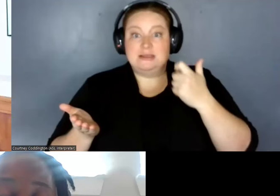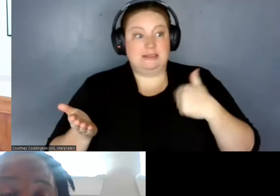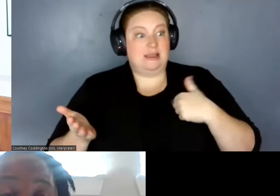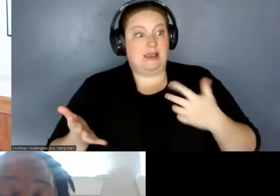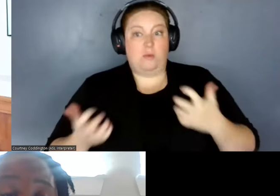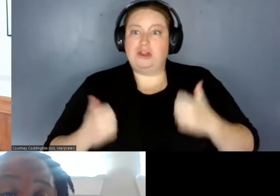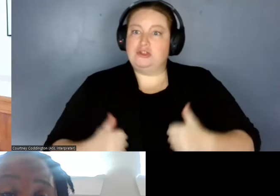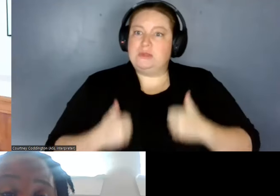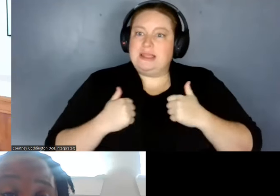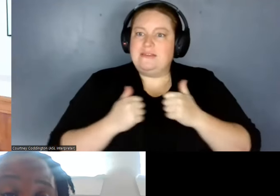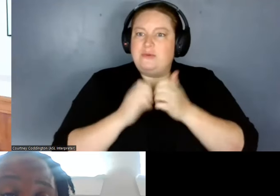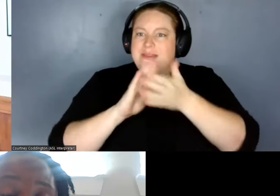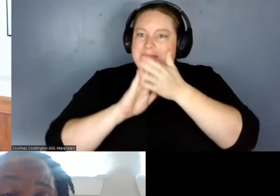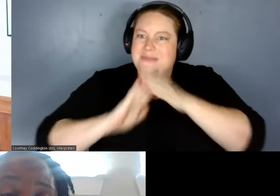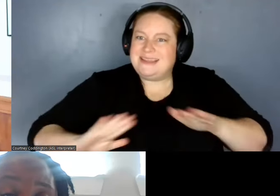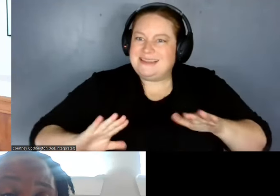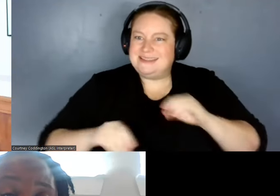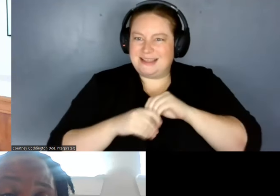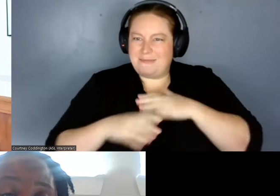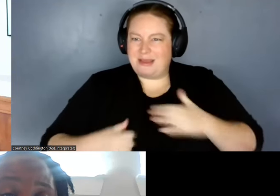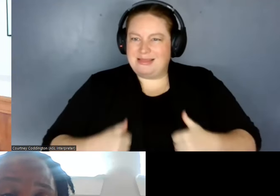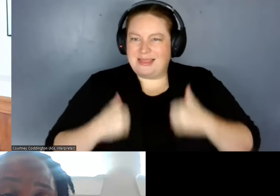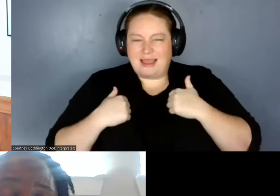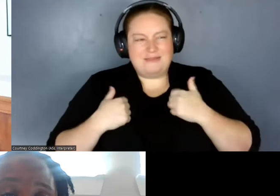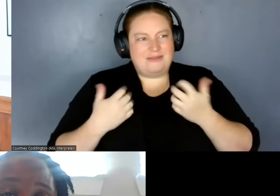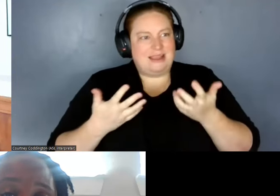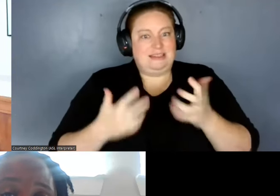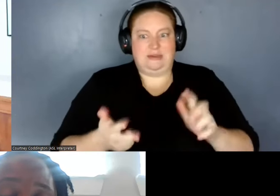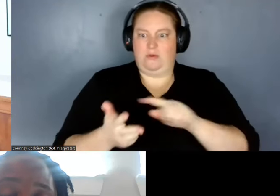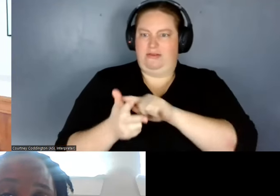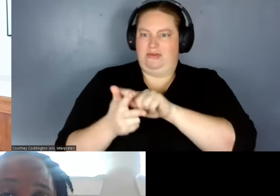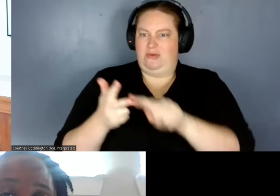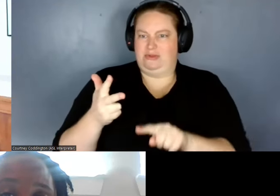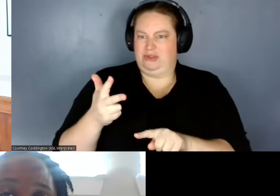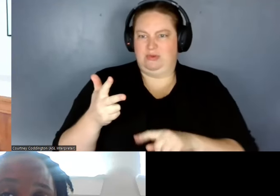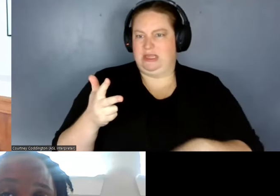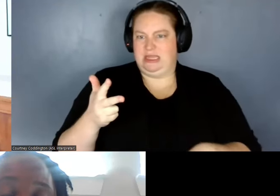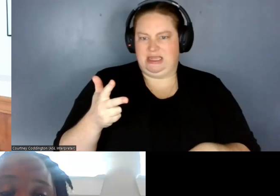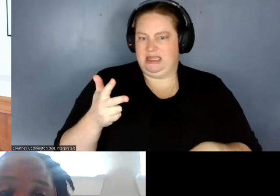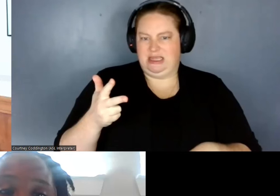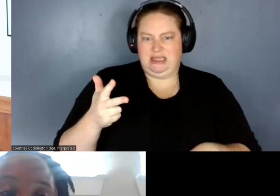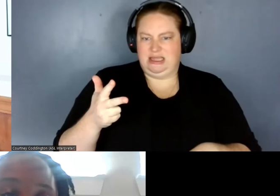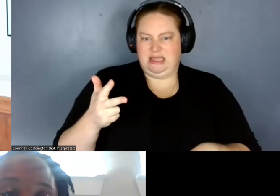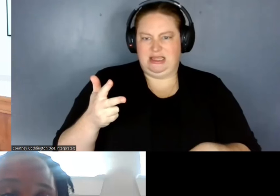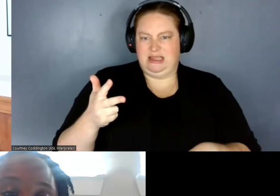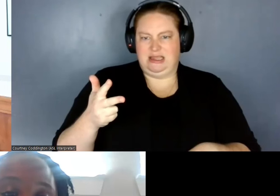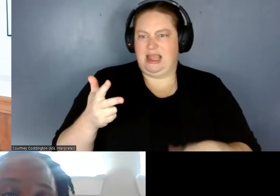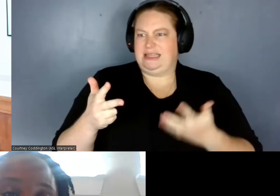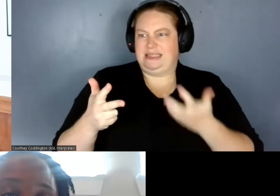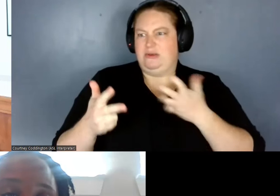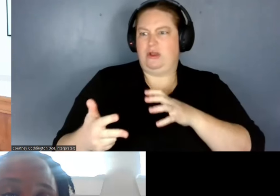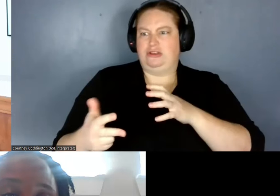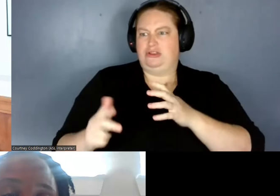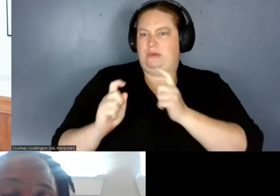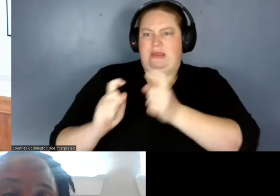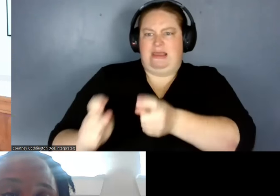peace and prosperity. And I didn't want to give those three individuals that much power any